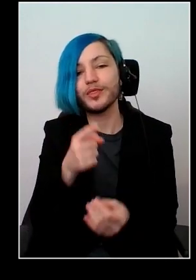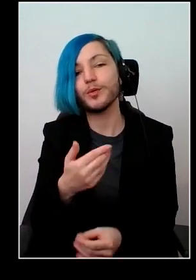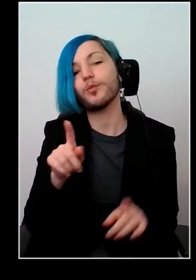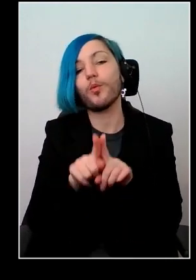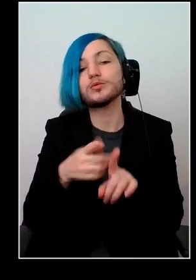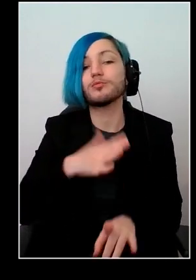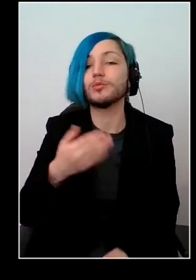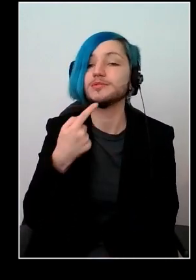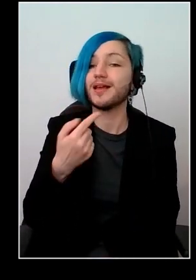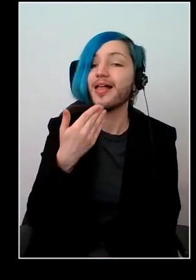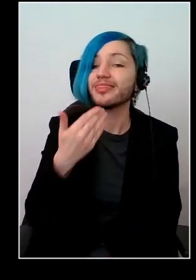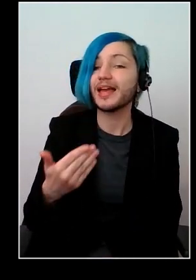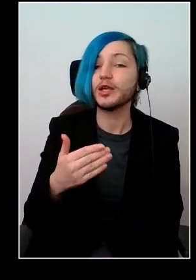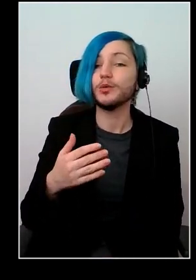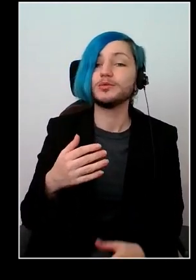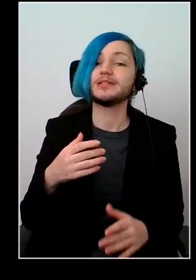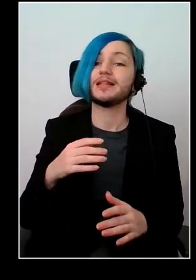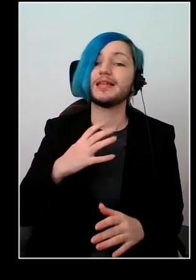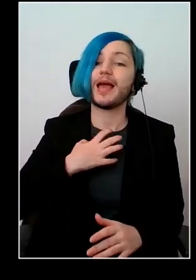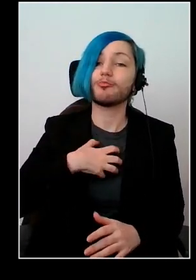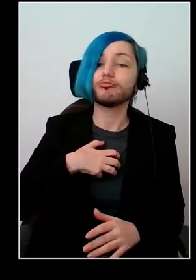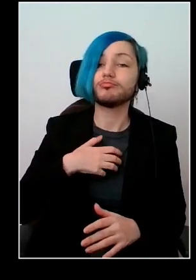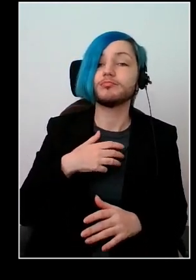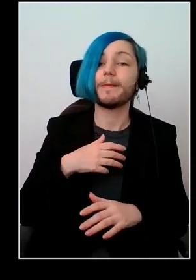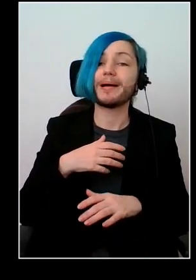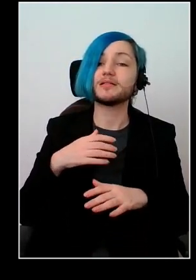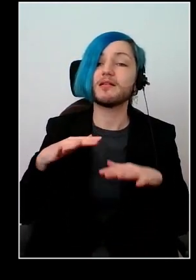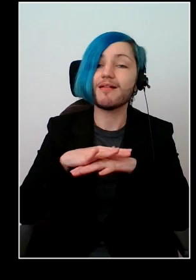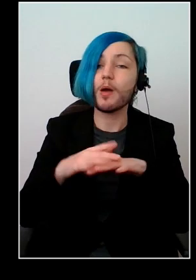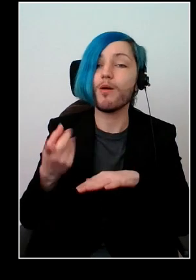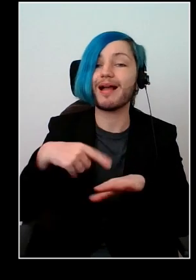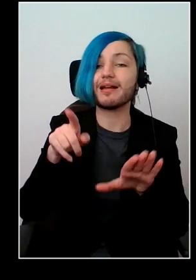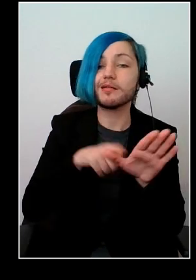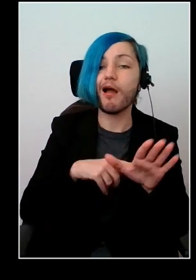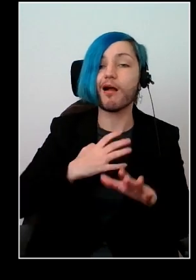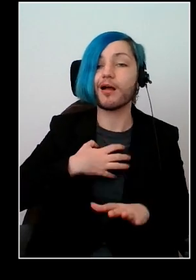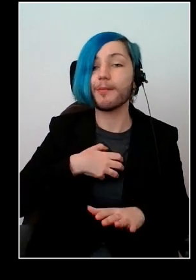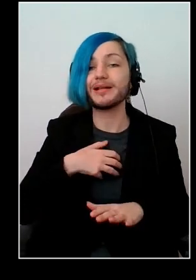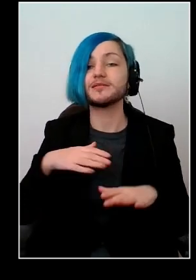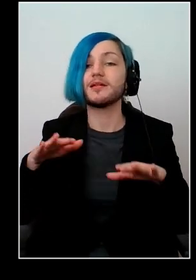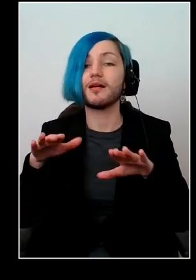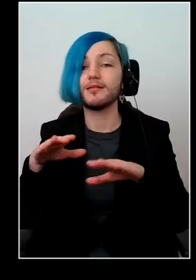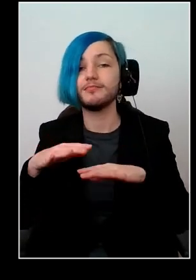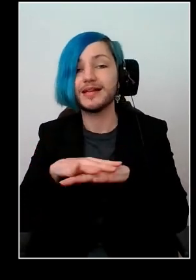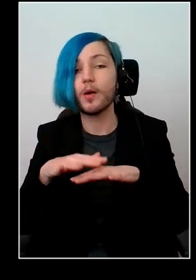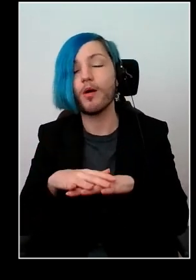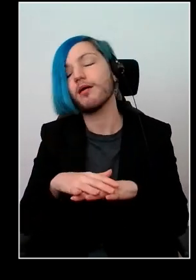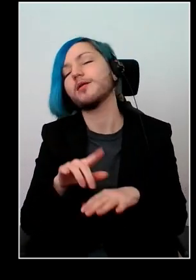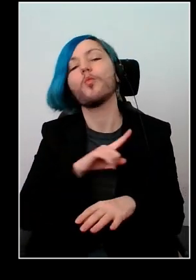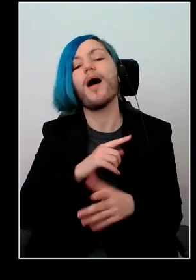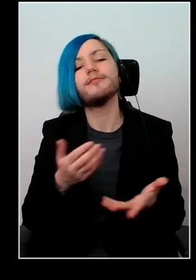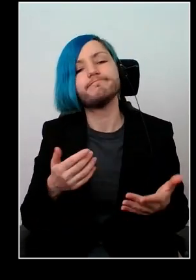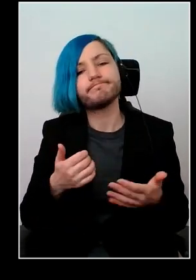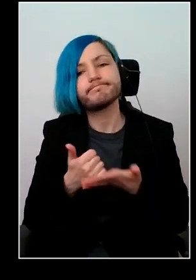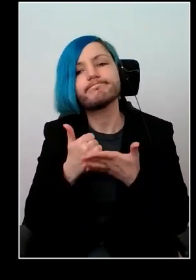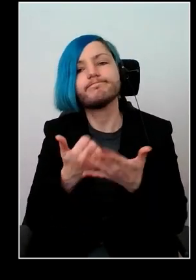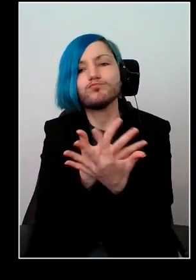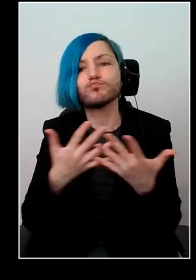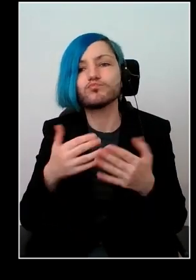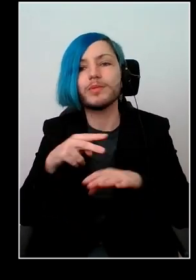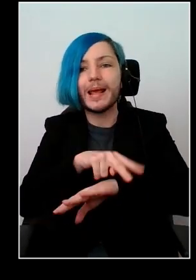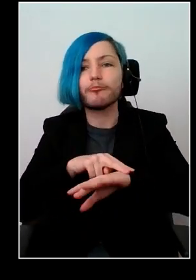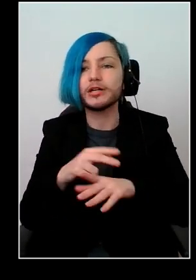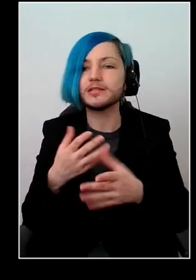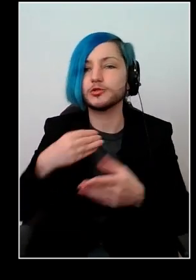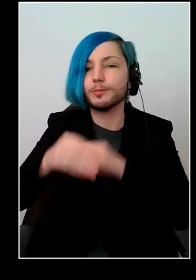the Apprenticeship Ambassador Network and the Young Apprentice Ambassador Network chairs for helping to give so many apprentices the nudge they needed to enter, and